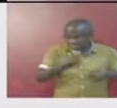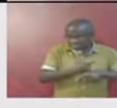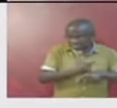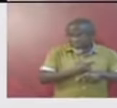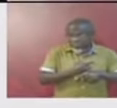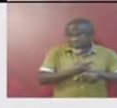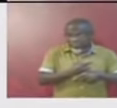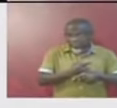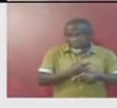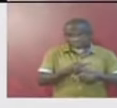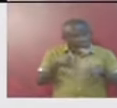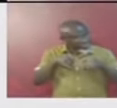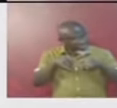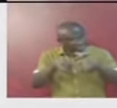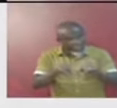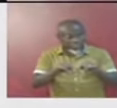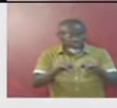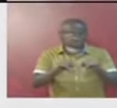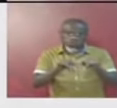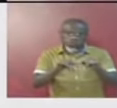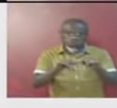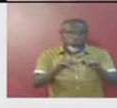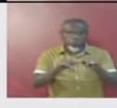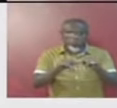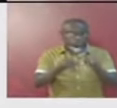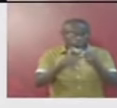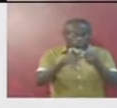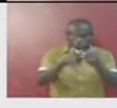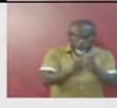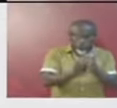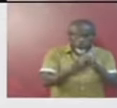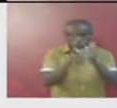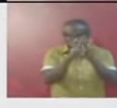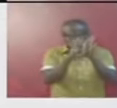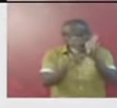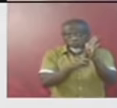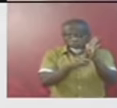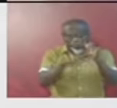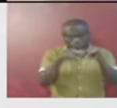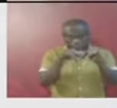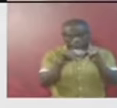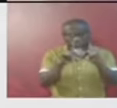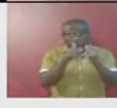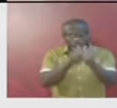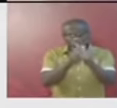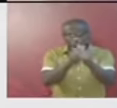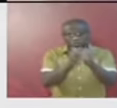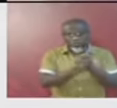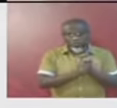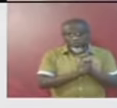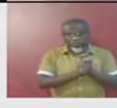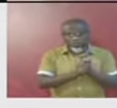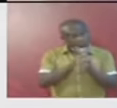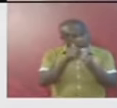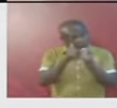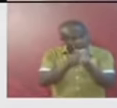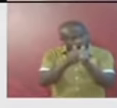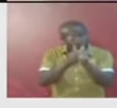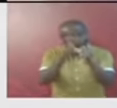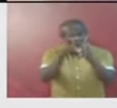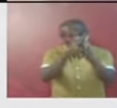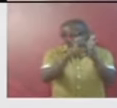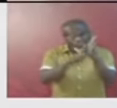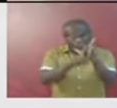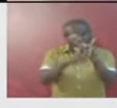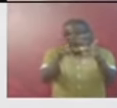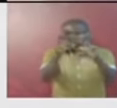new normal guidelines help prevent the spread of COVID-19 and also help prevent the spread of the flu. Follow the guidelines, get the flu